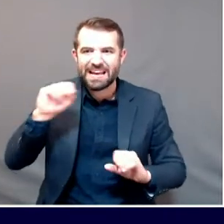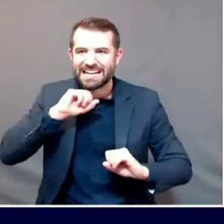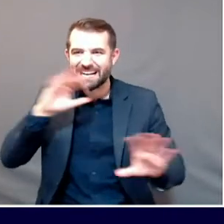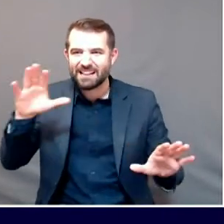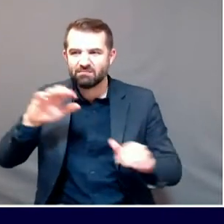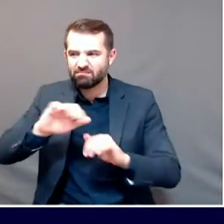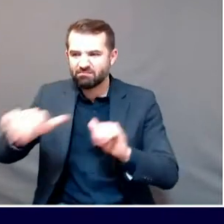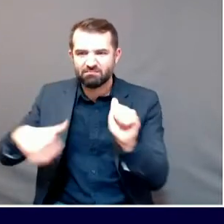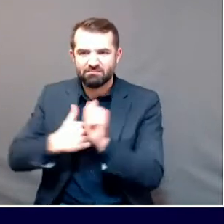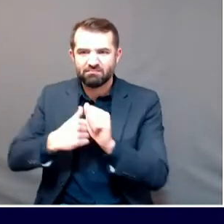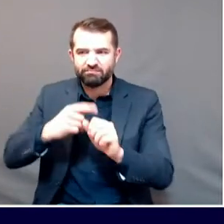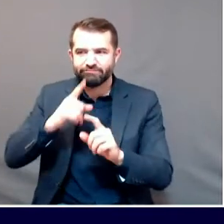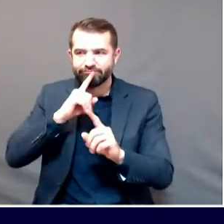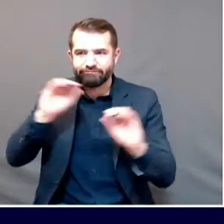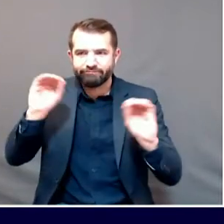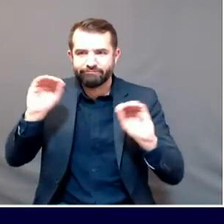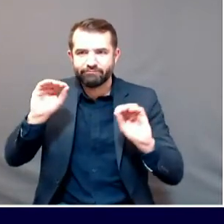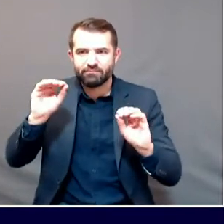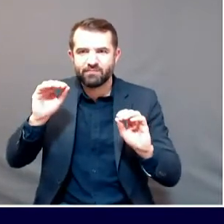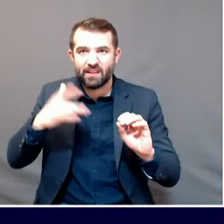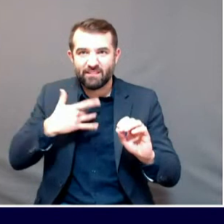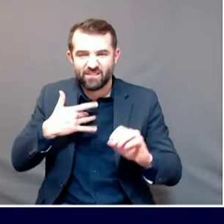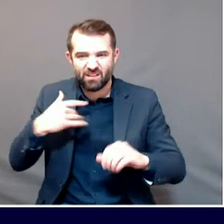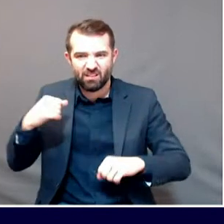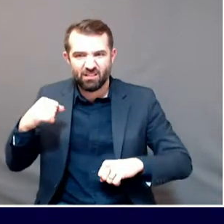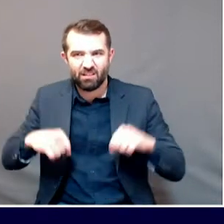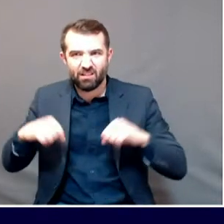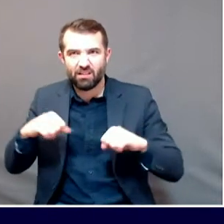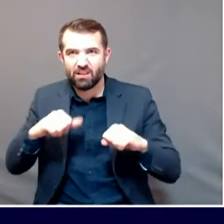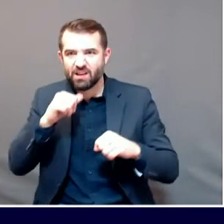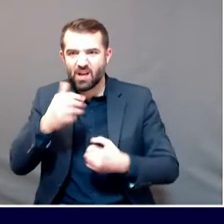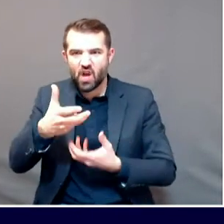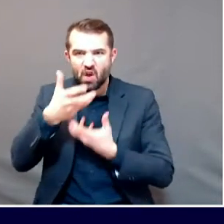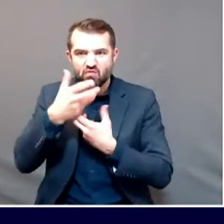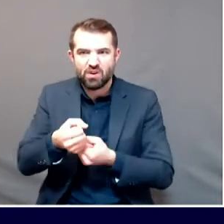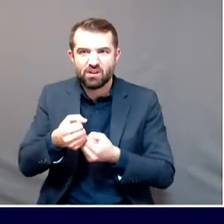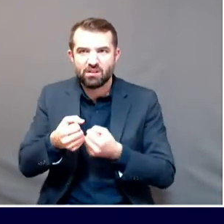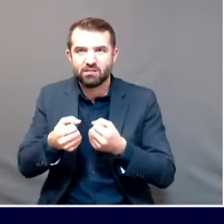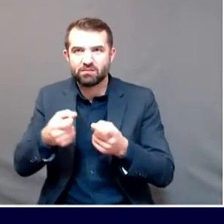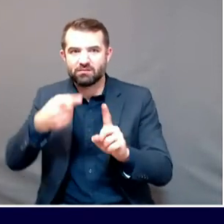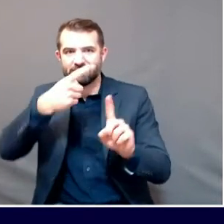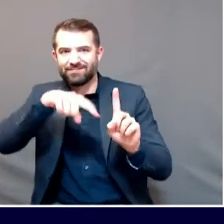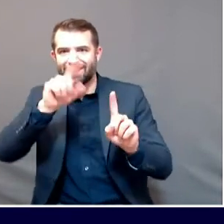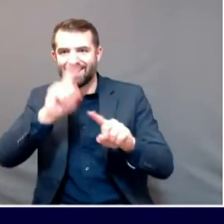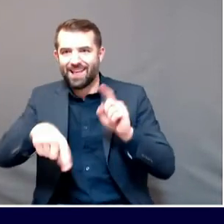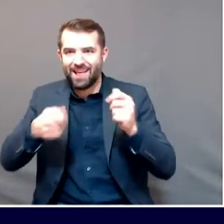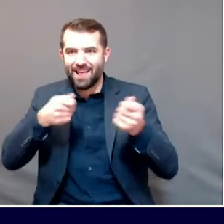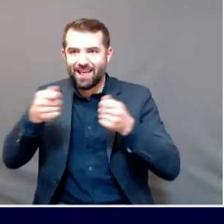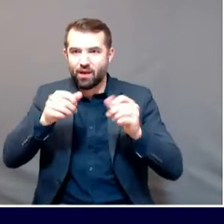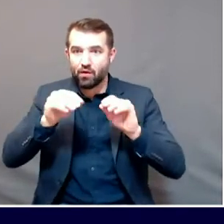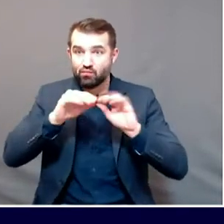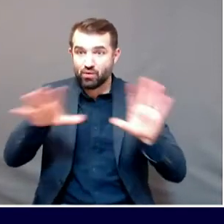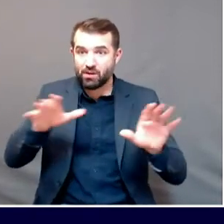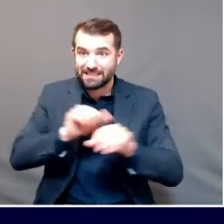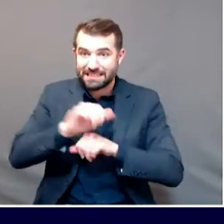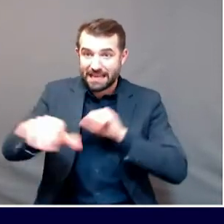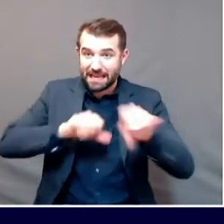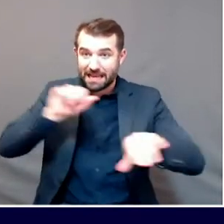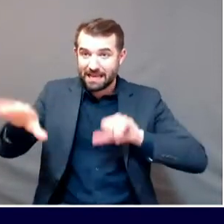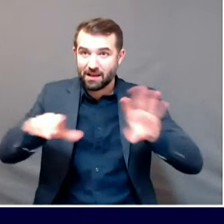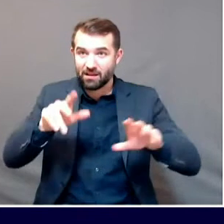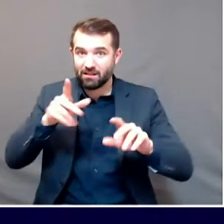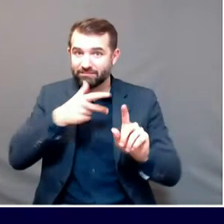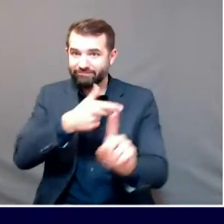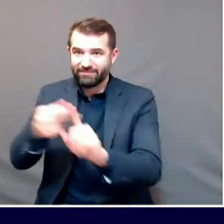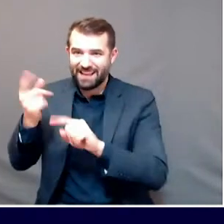any less confidence in their ability to manage this whole distribution thing? It's hard to say, Don, to be